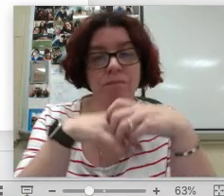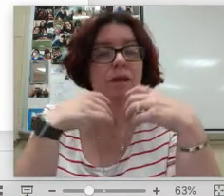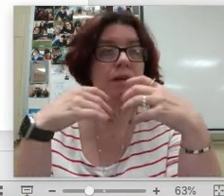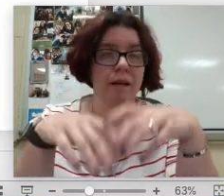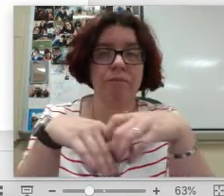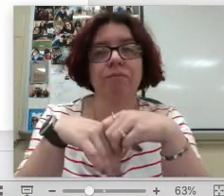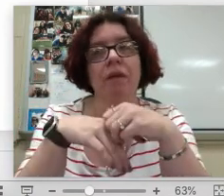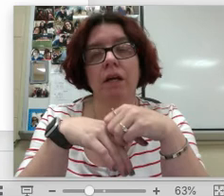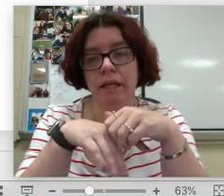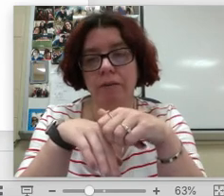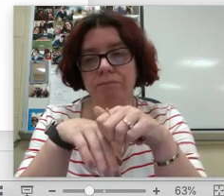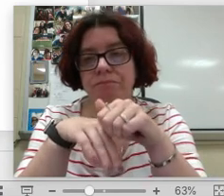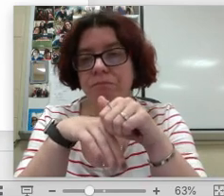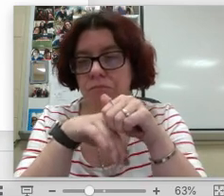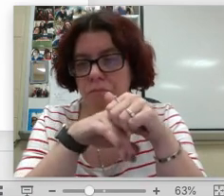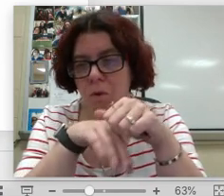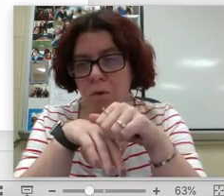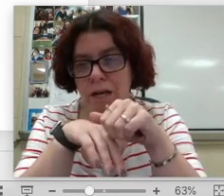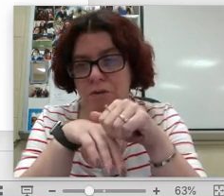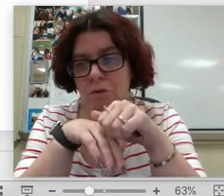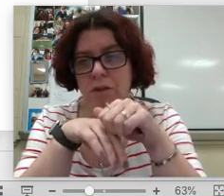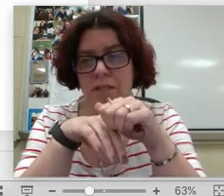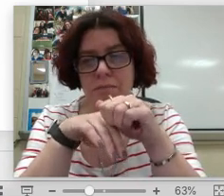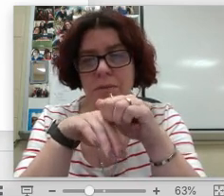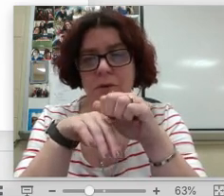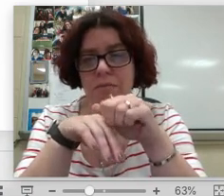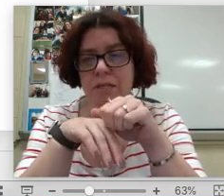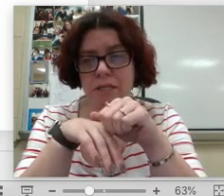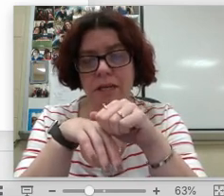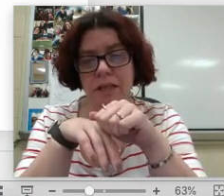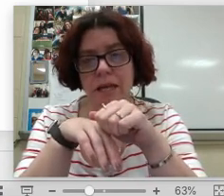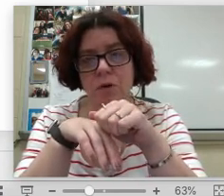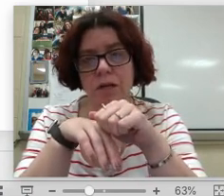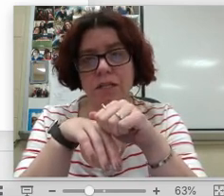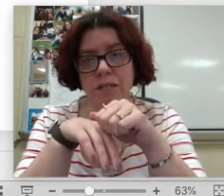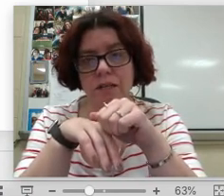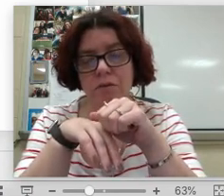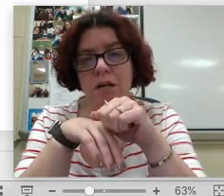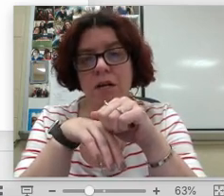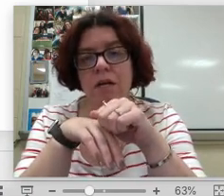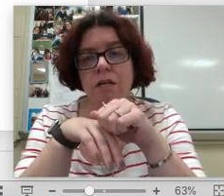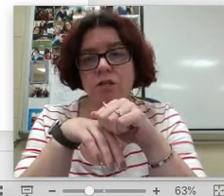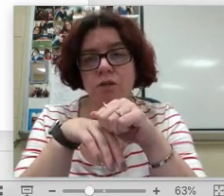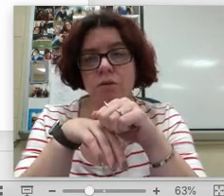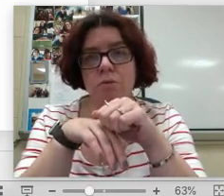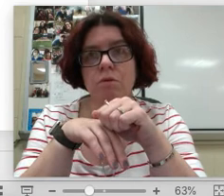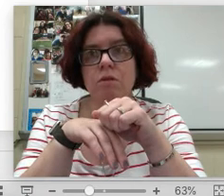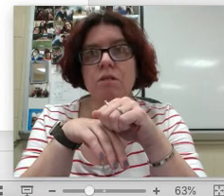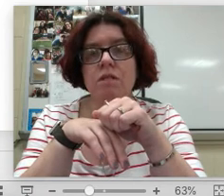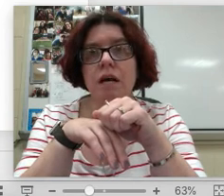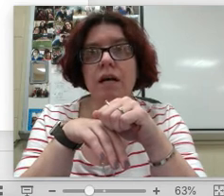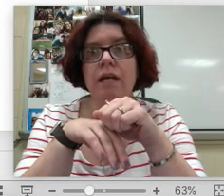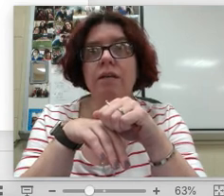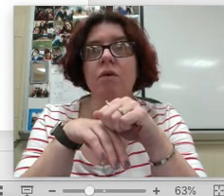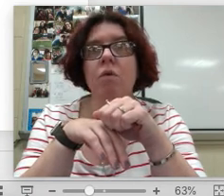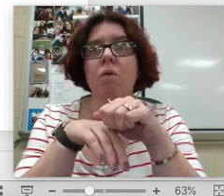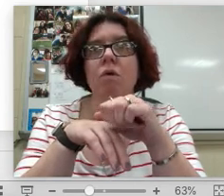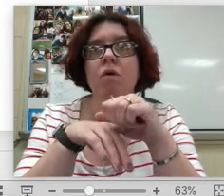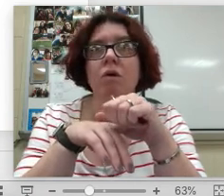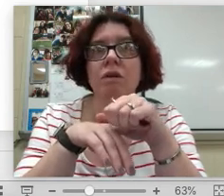sign. Now, I get it. We're in high school and some people can be silly and they want to continue to